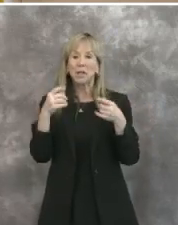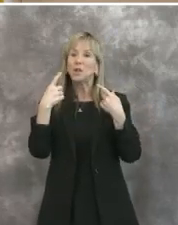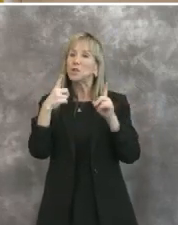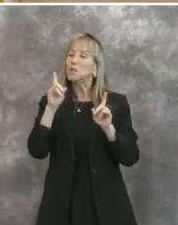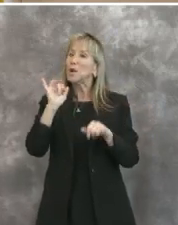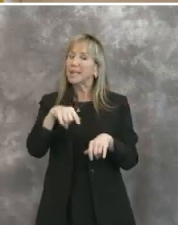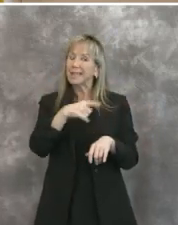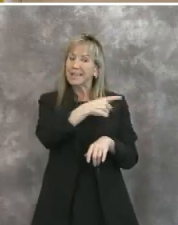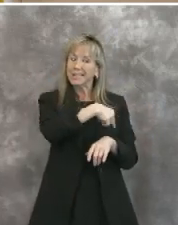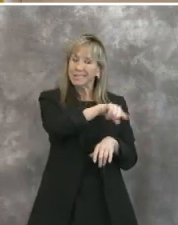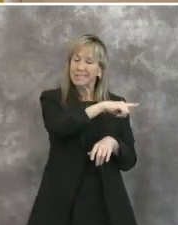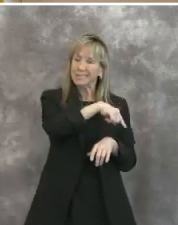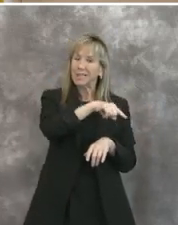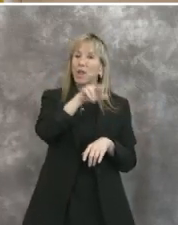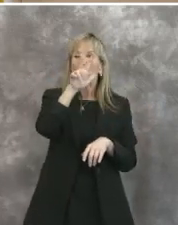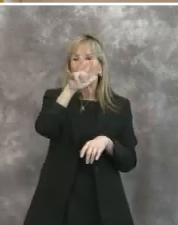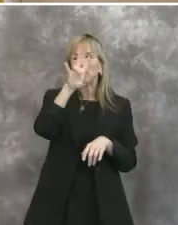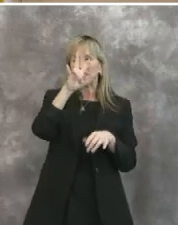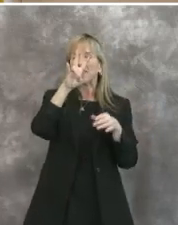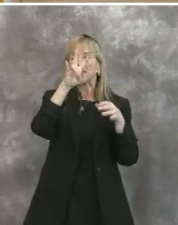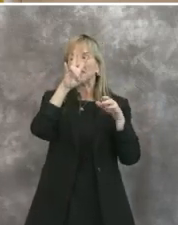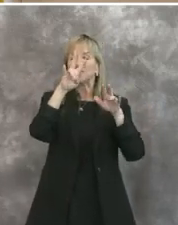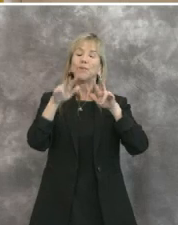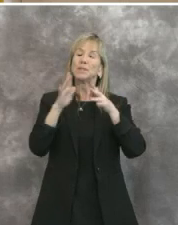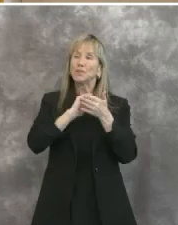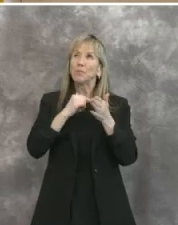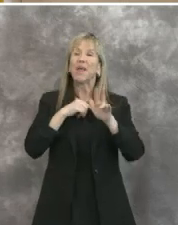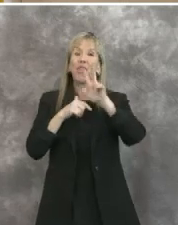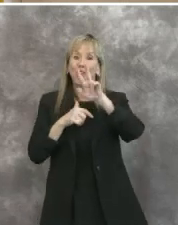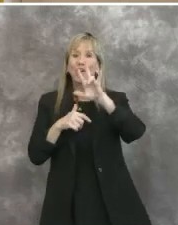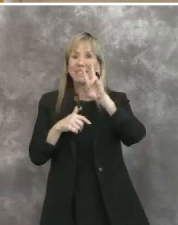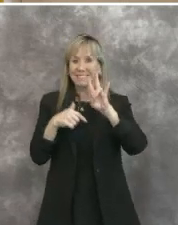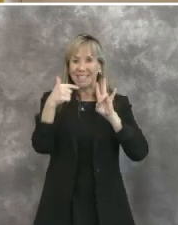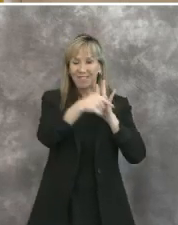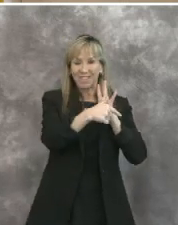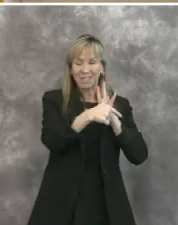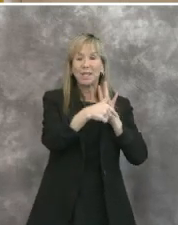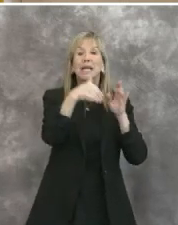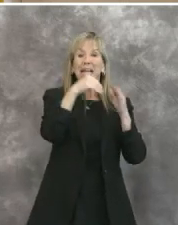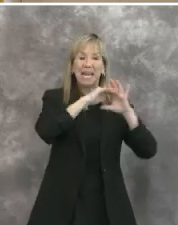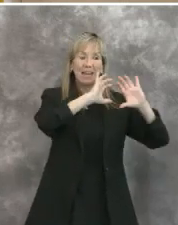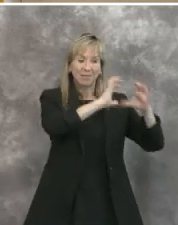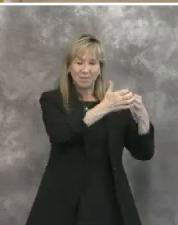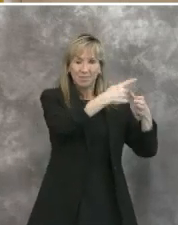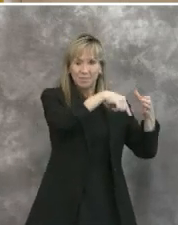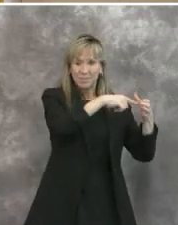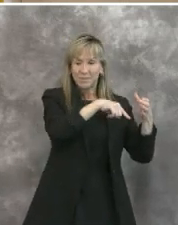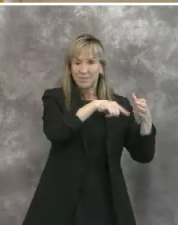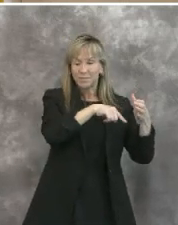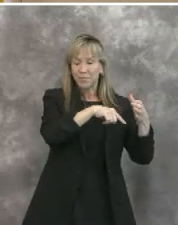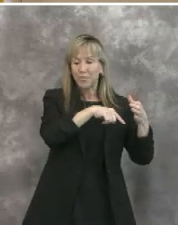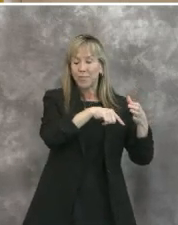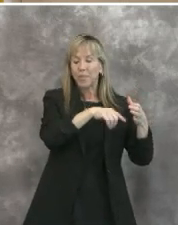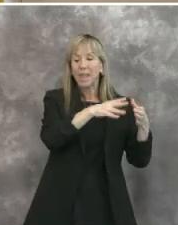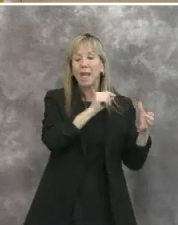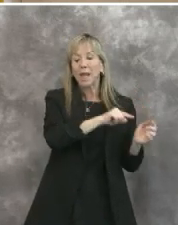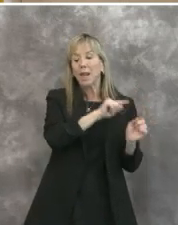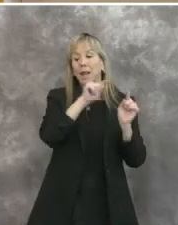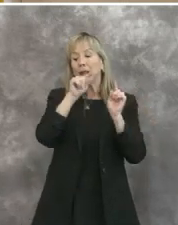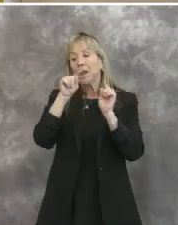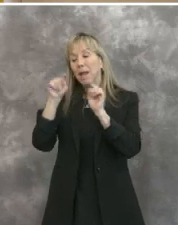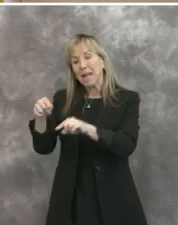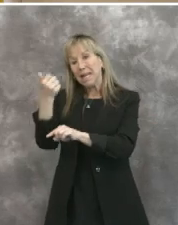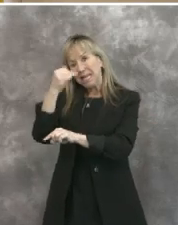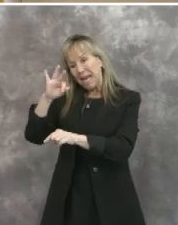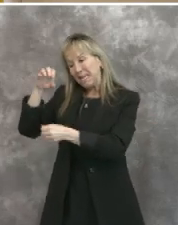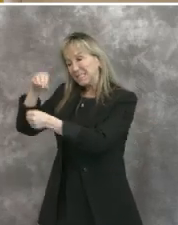outbreaks, 37 are in congregate facilities, which includes 927 cases and 72 deaths, and 19